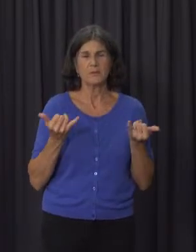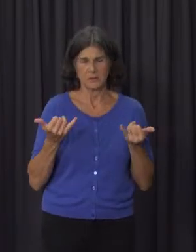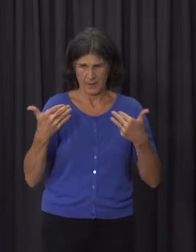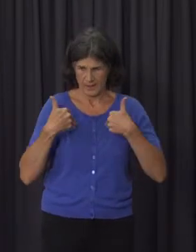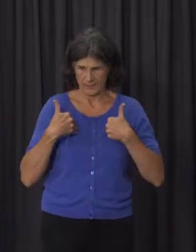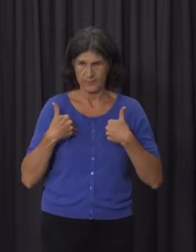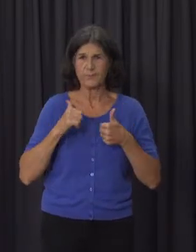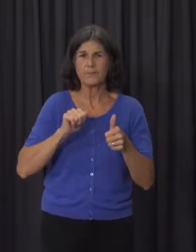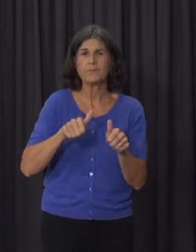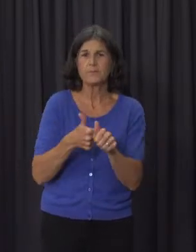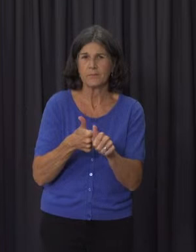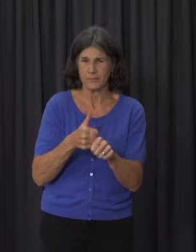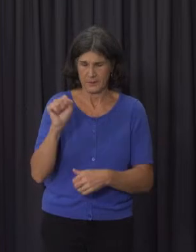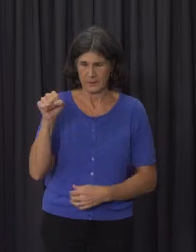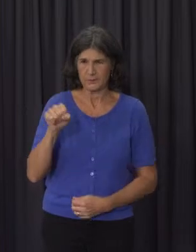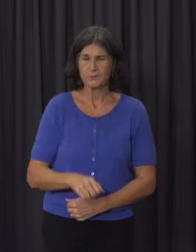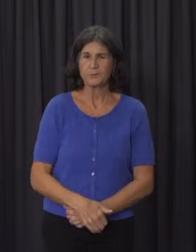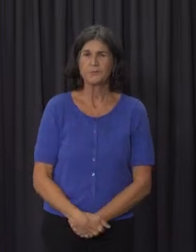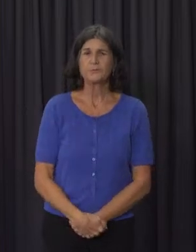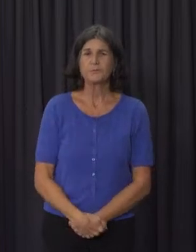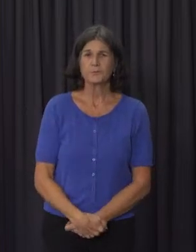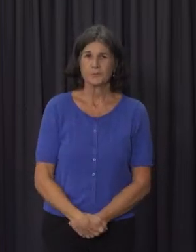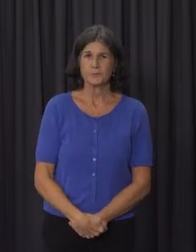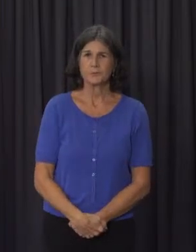Thank you. Operator, please put through the next caller.